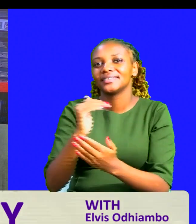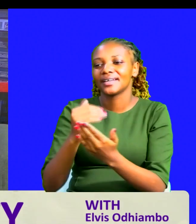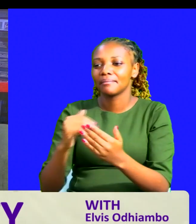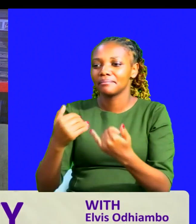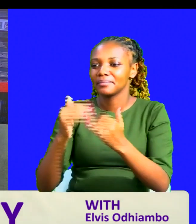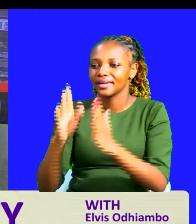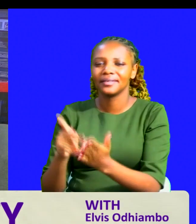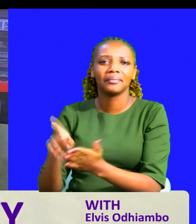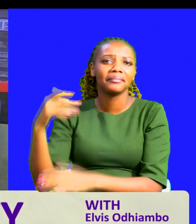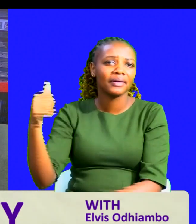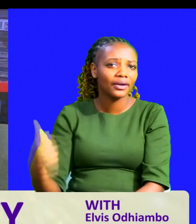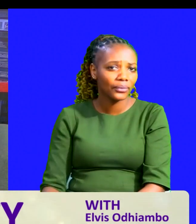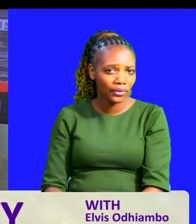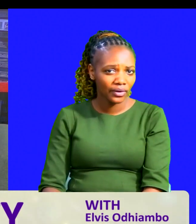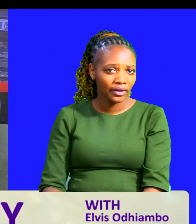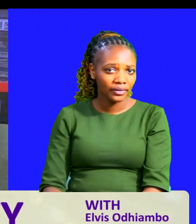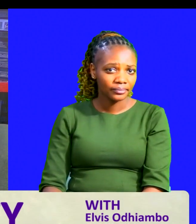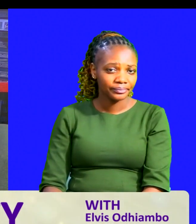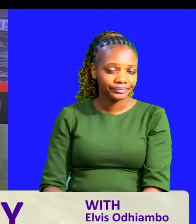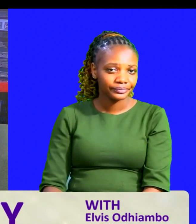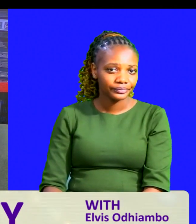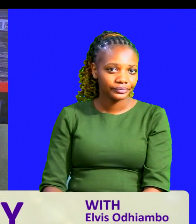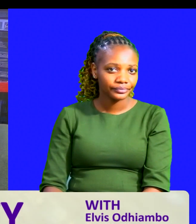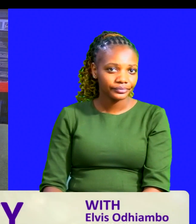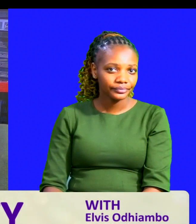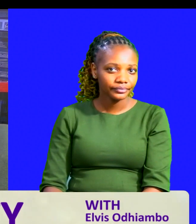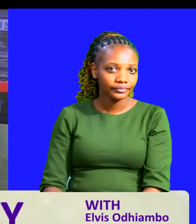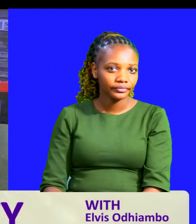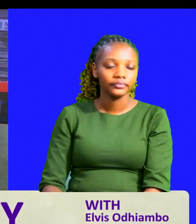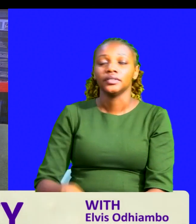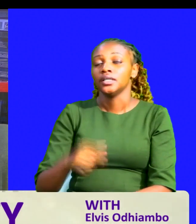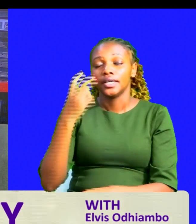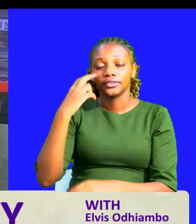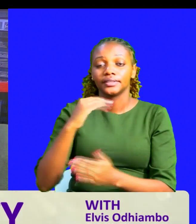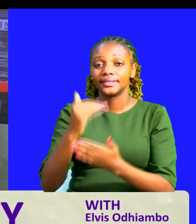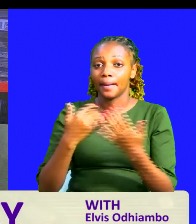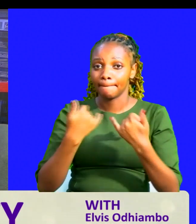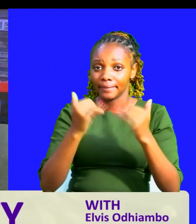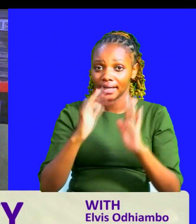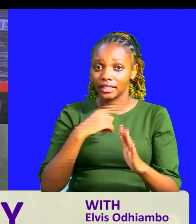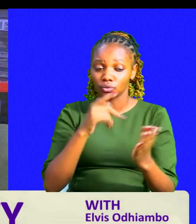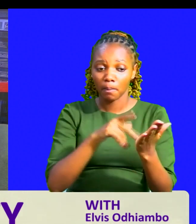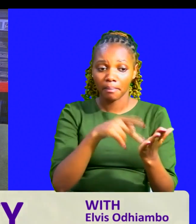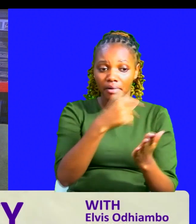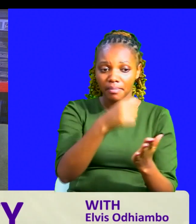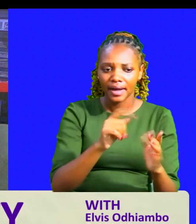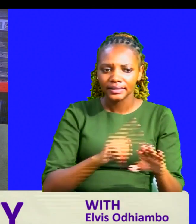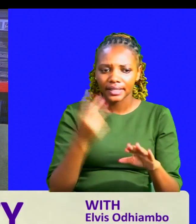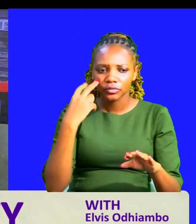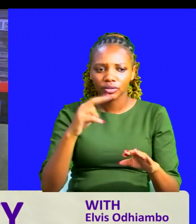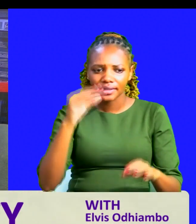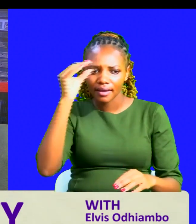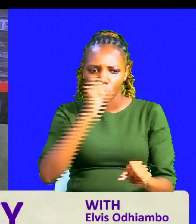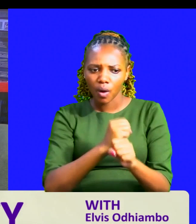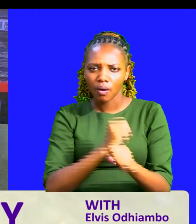because some of these players who are claiming they have not been paid, when you look at their career, they've